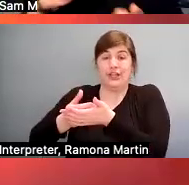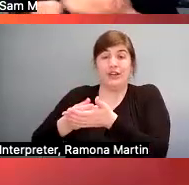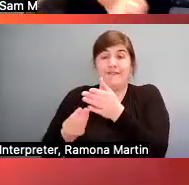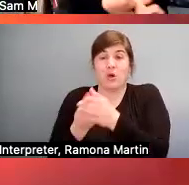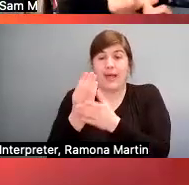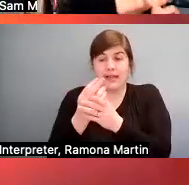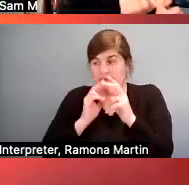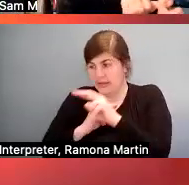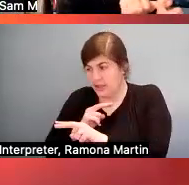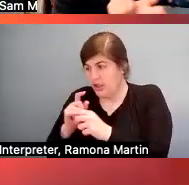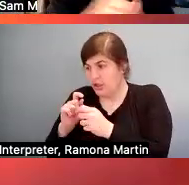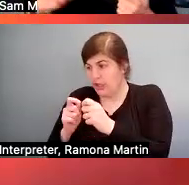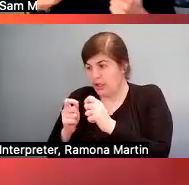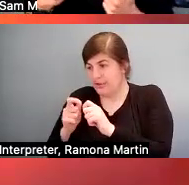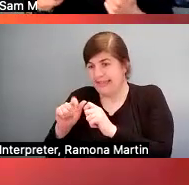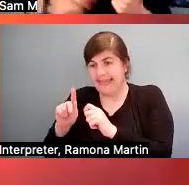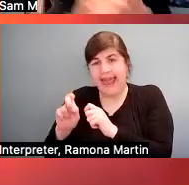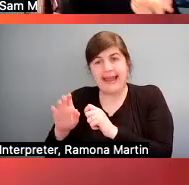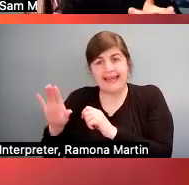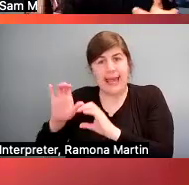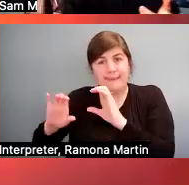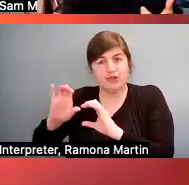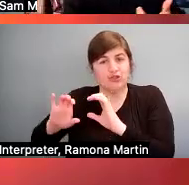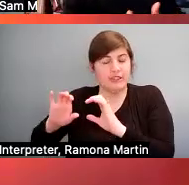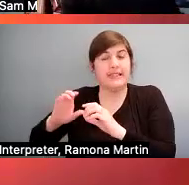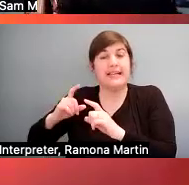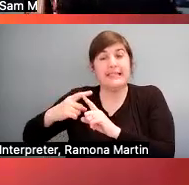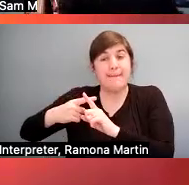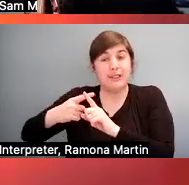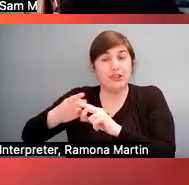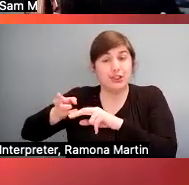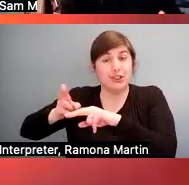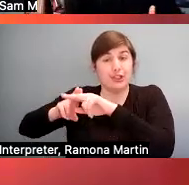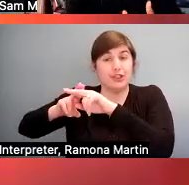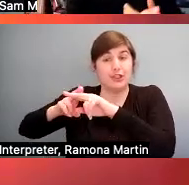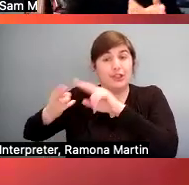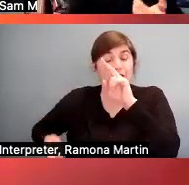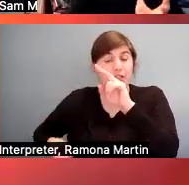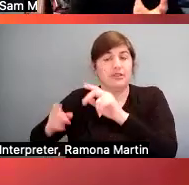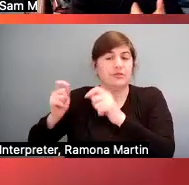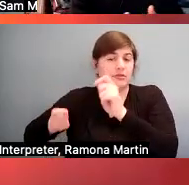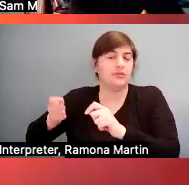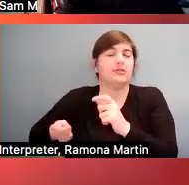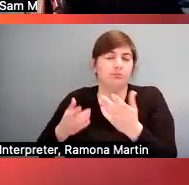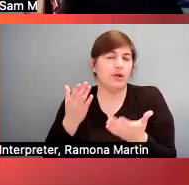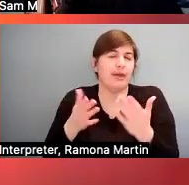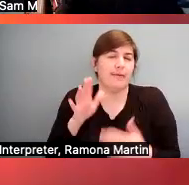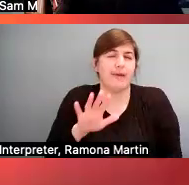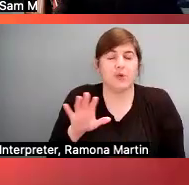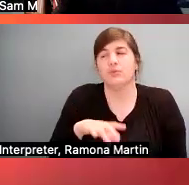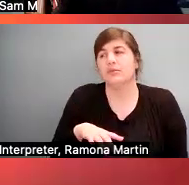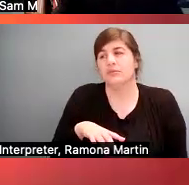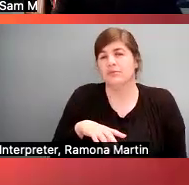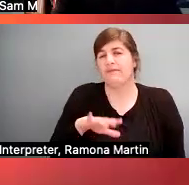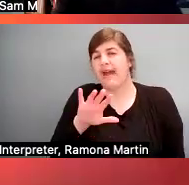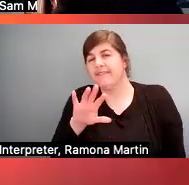changes in the lake chemistry. You could look for changes in the lake temperature as well. So there's probably about five or six different